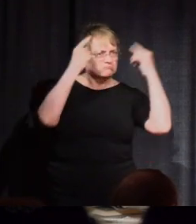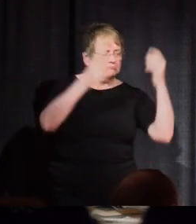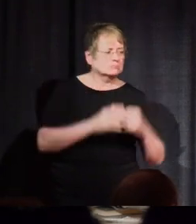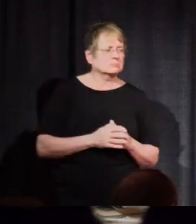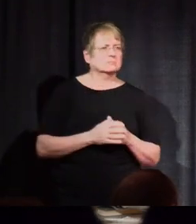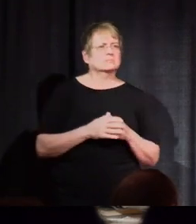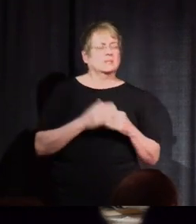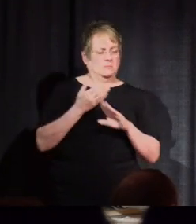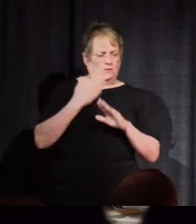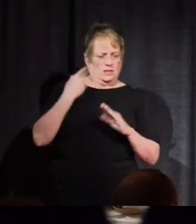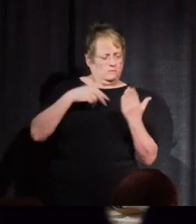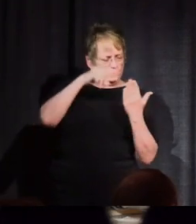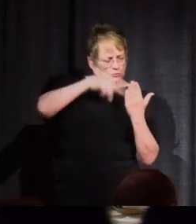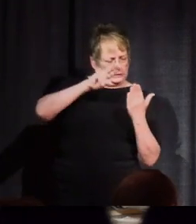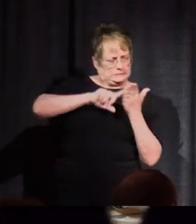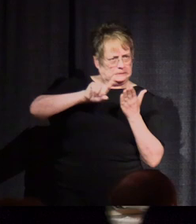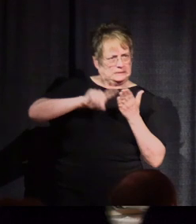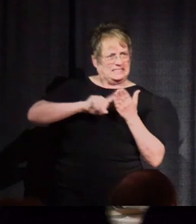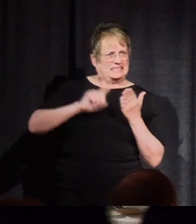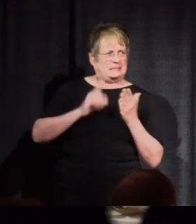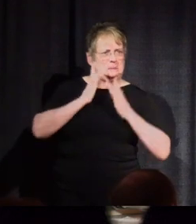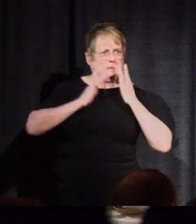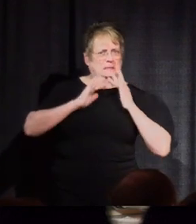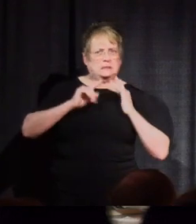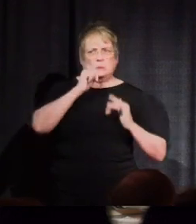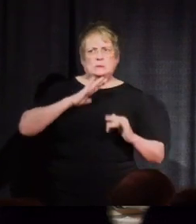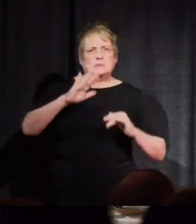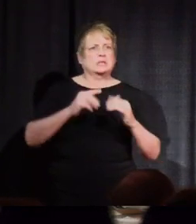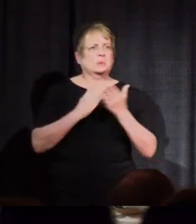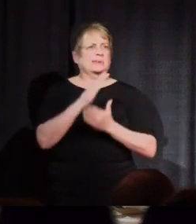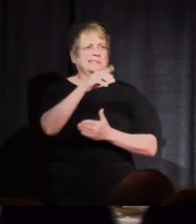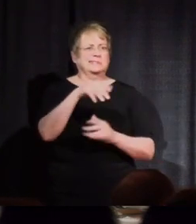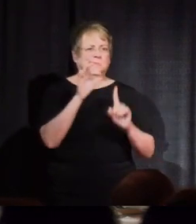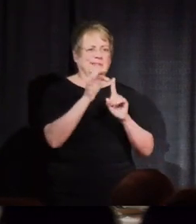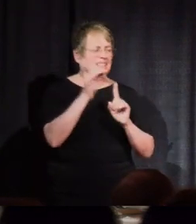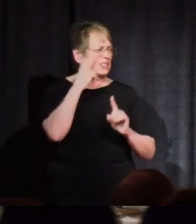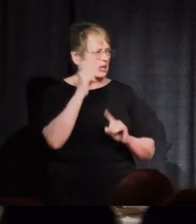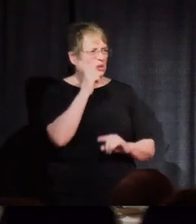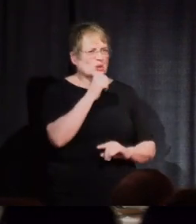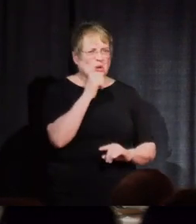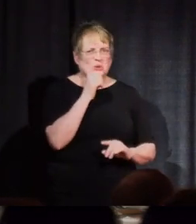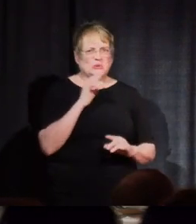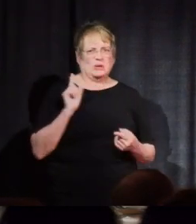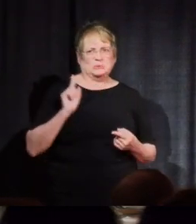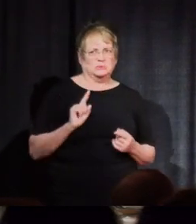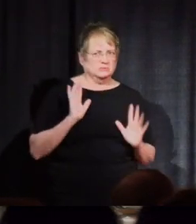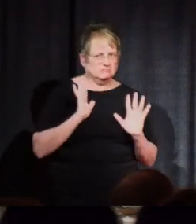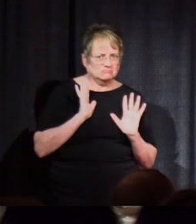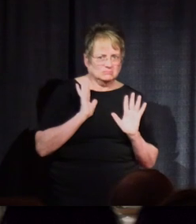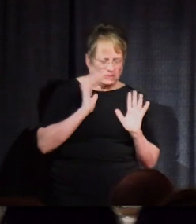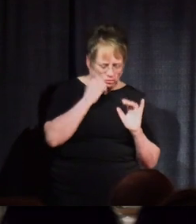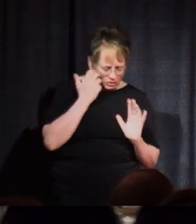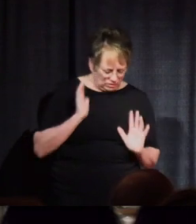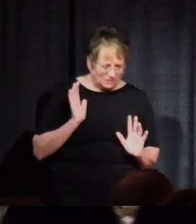read about the lack of women's rights for women in pakistan i thought i would find pakistani girls to be shrinking violets held